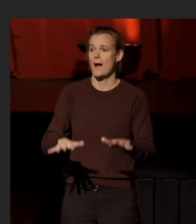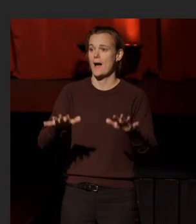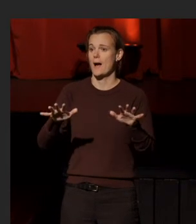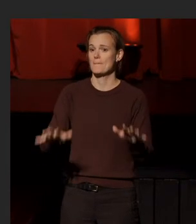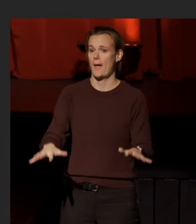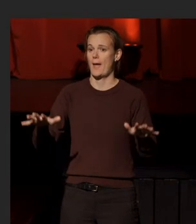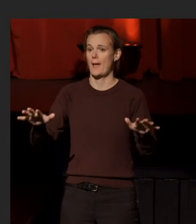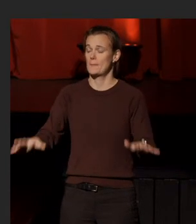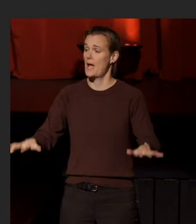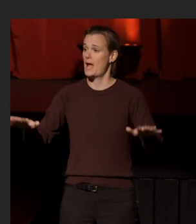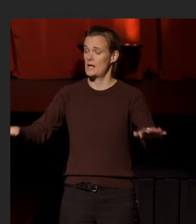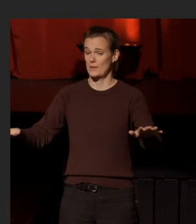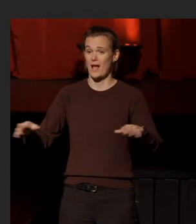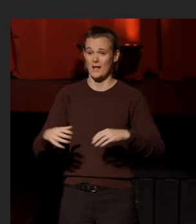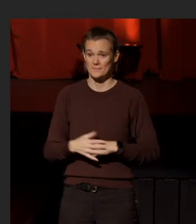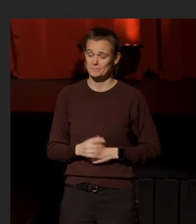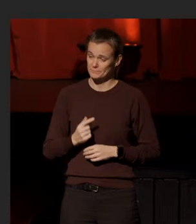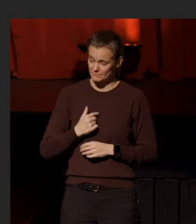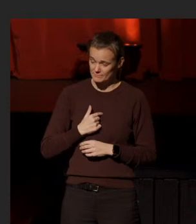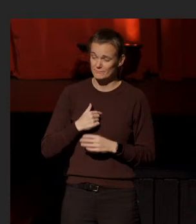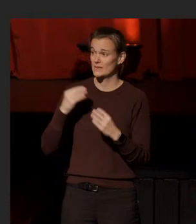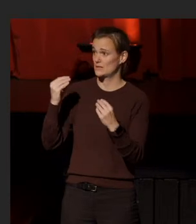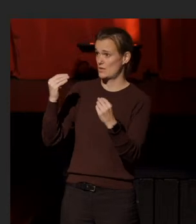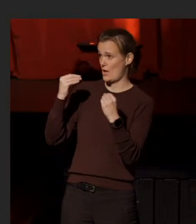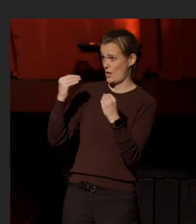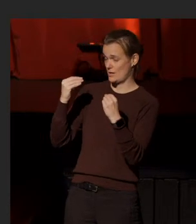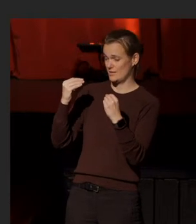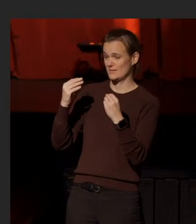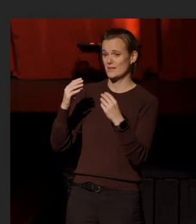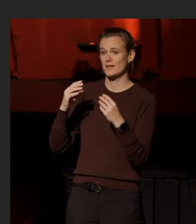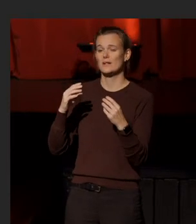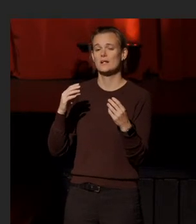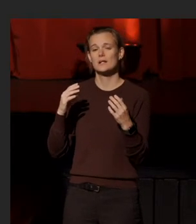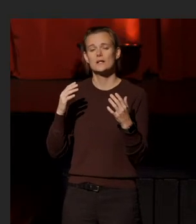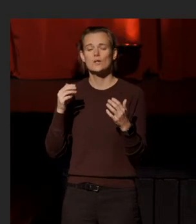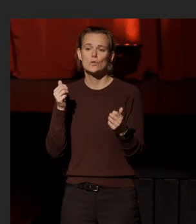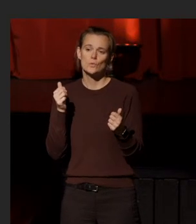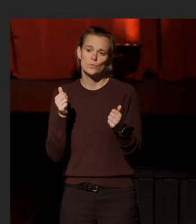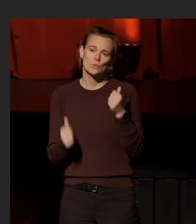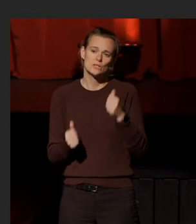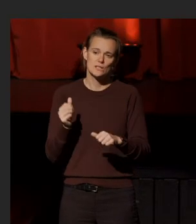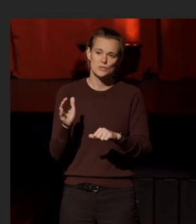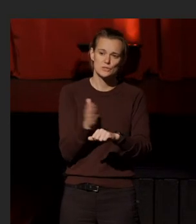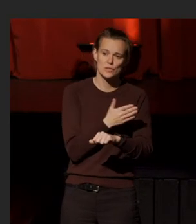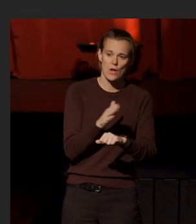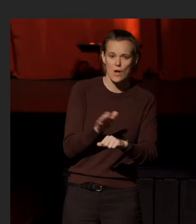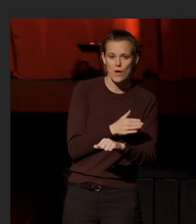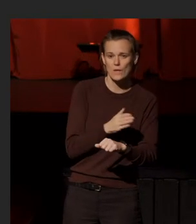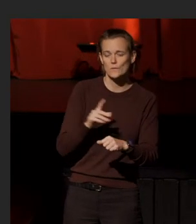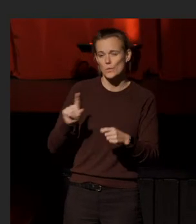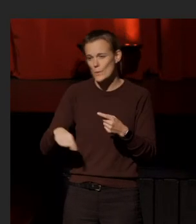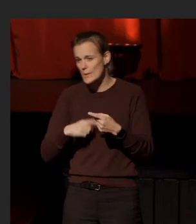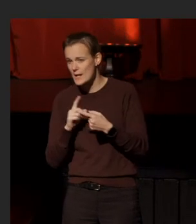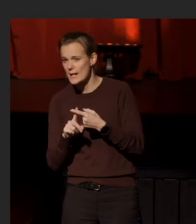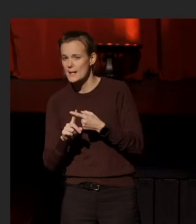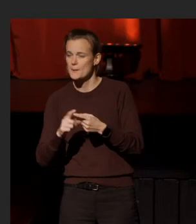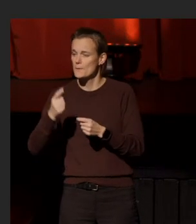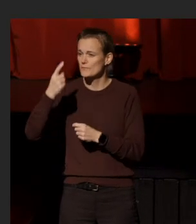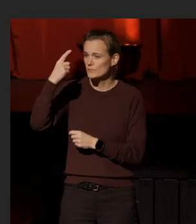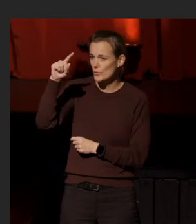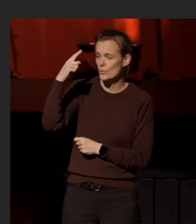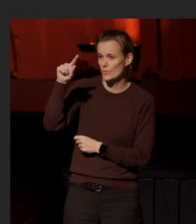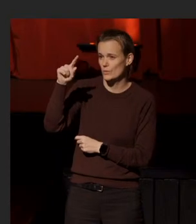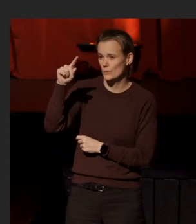me, as well as others, when to sing certain chants and what they're for. And